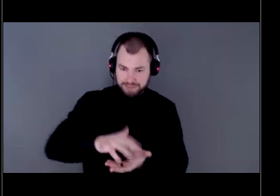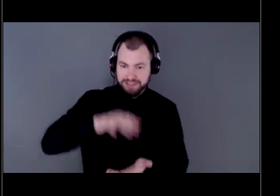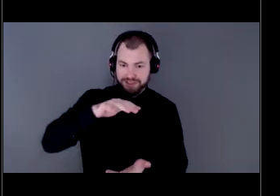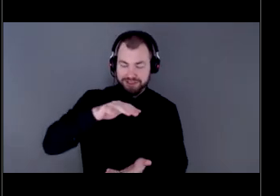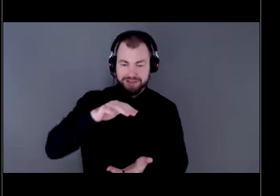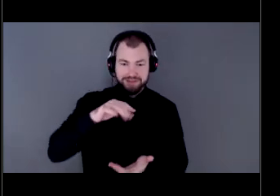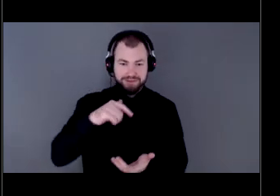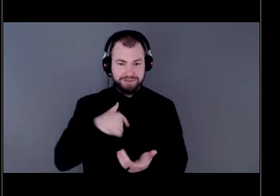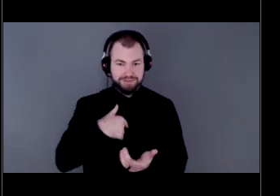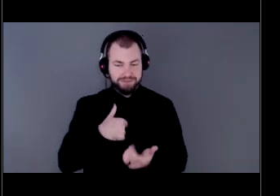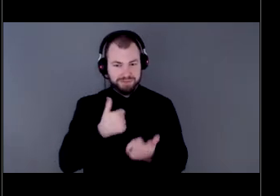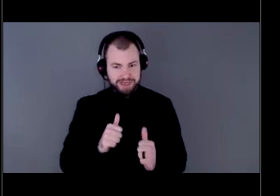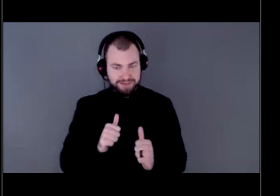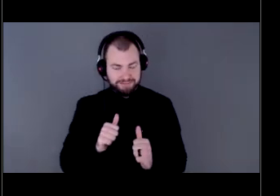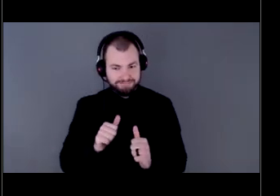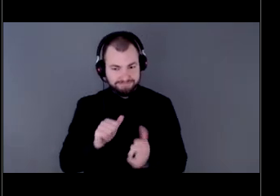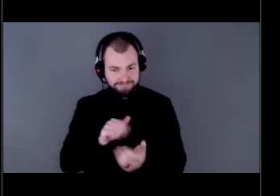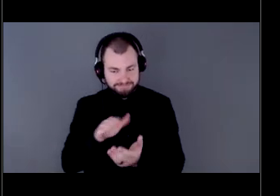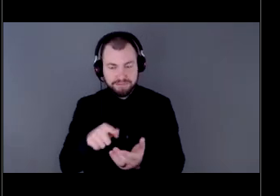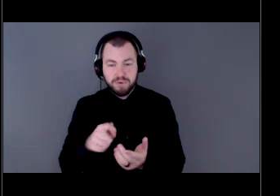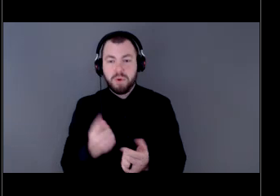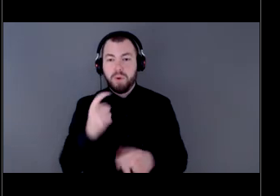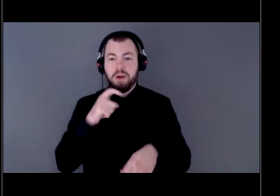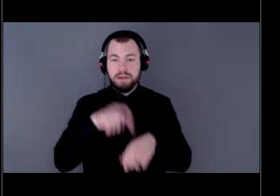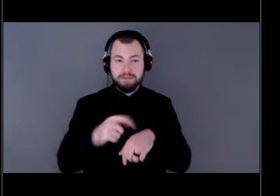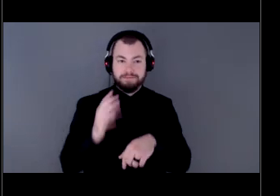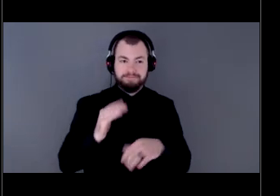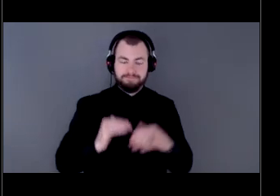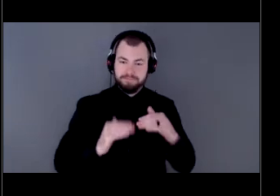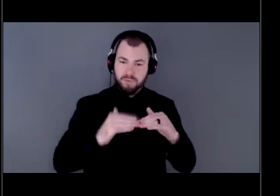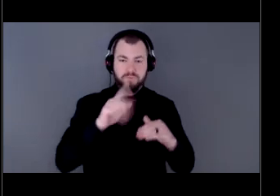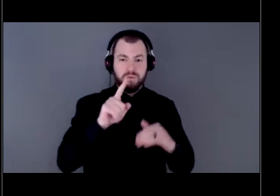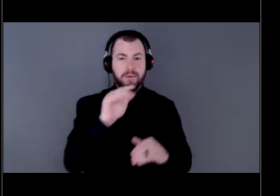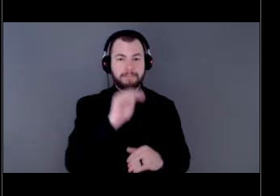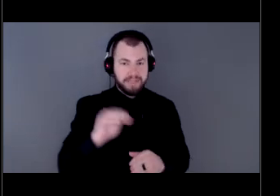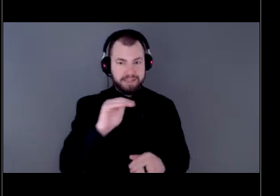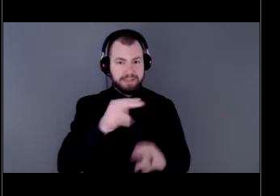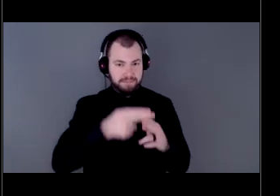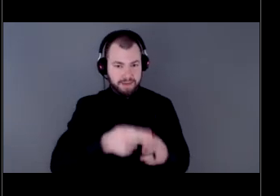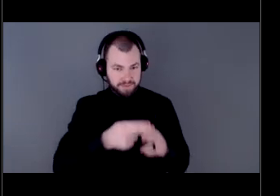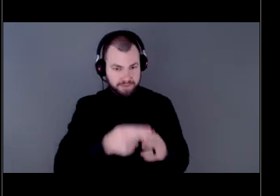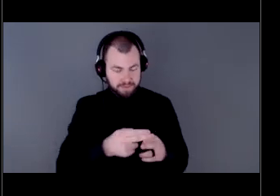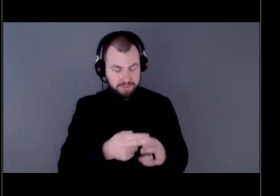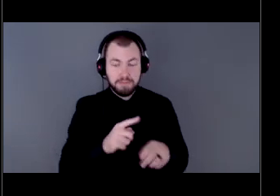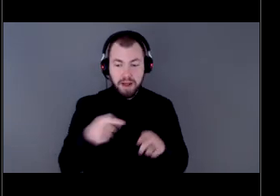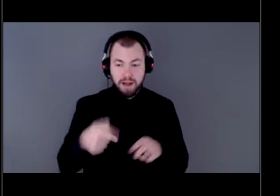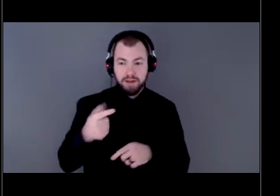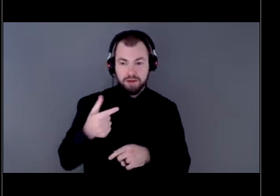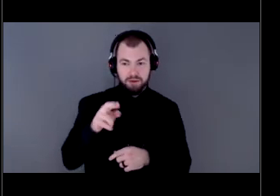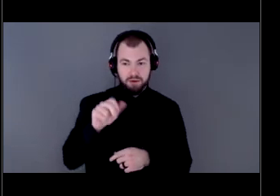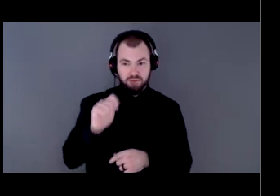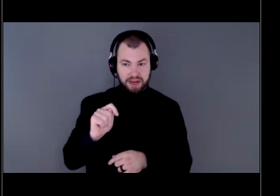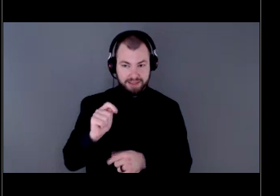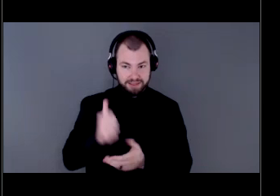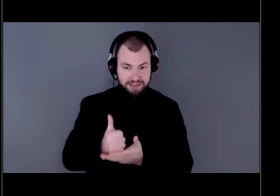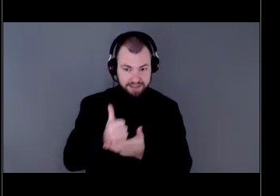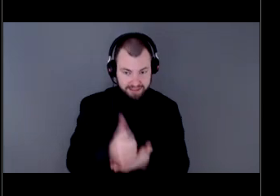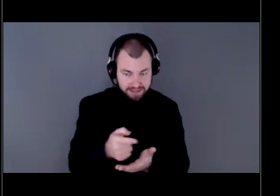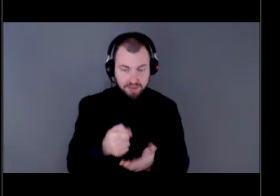one point reached over 1 million pounds. But with the assistance of this grant, we're really hoping to trend that line